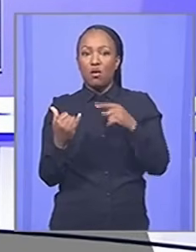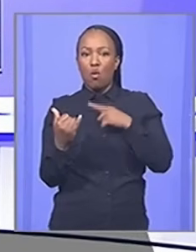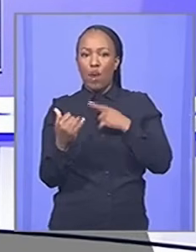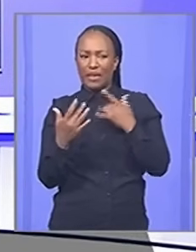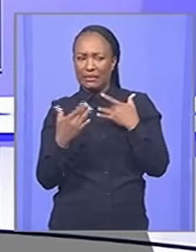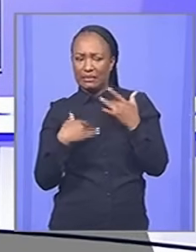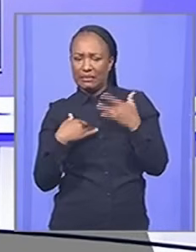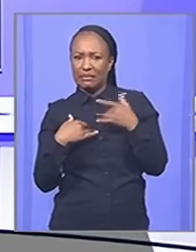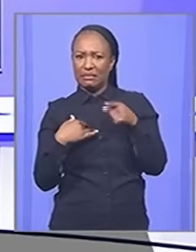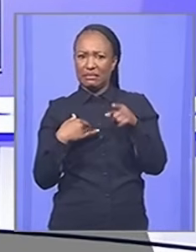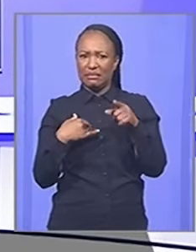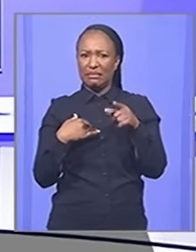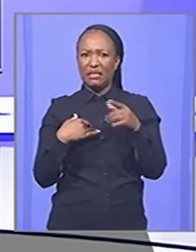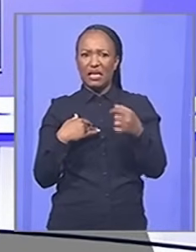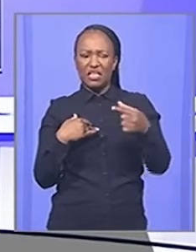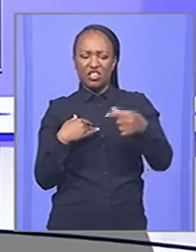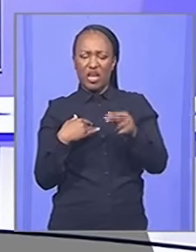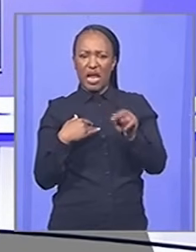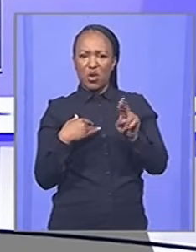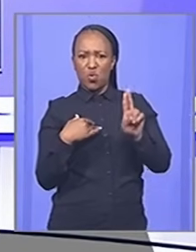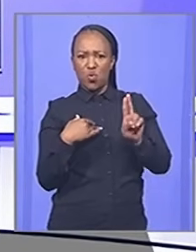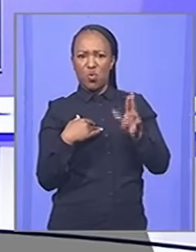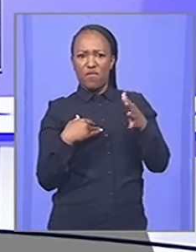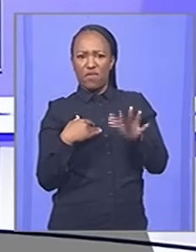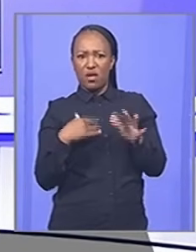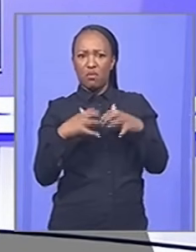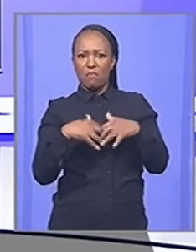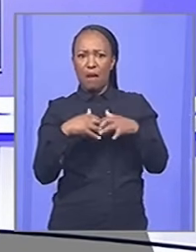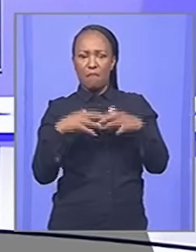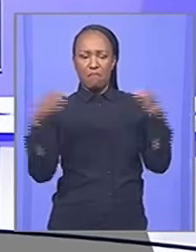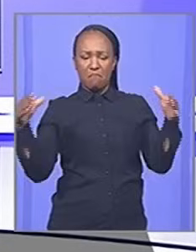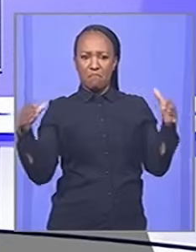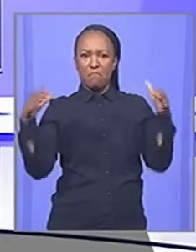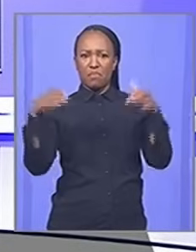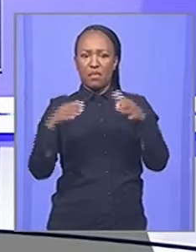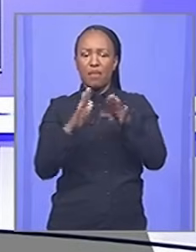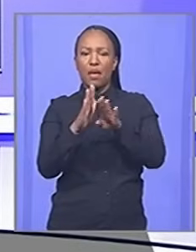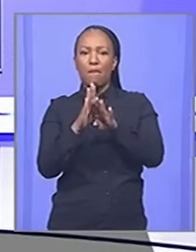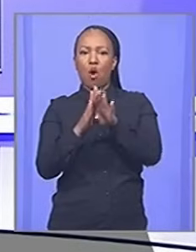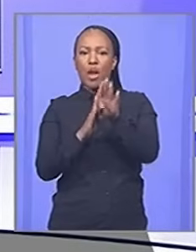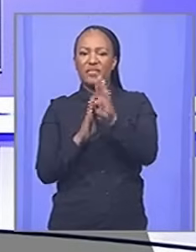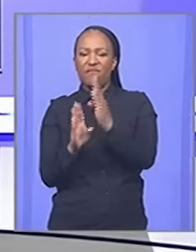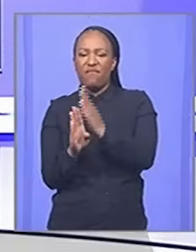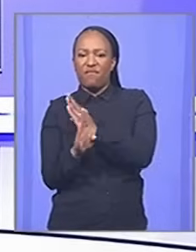tša yona ka ga GNU gomme ya hloma seboka sa Progressive Caucus.